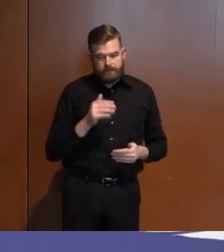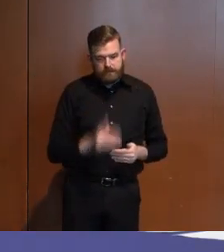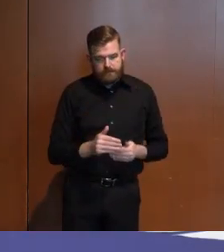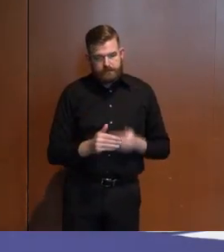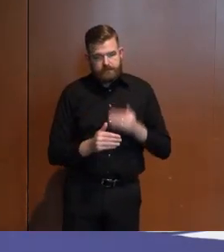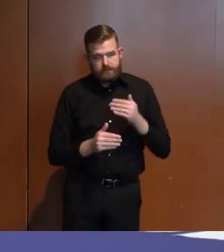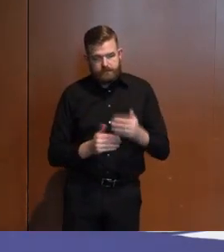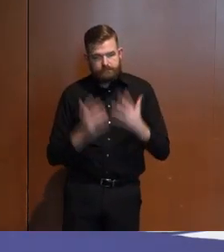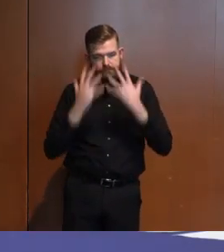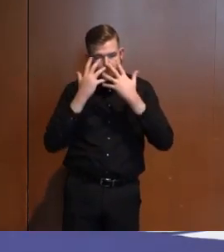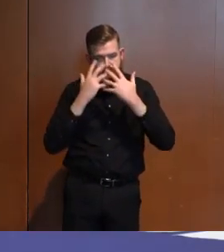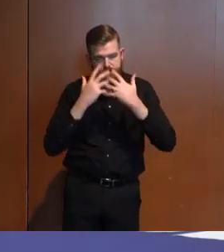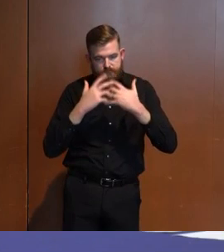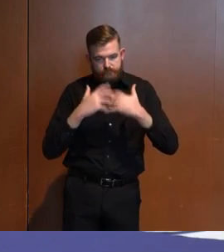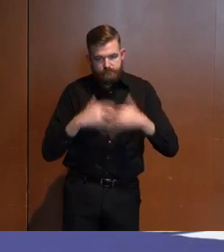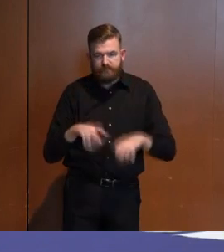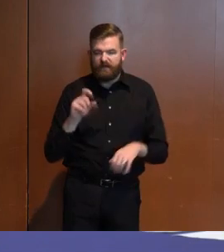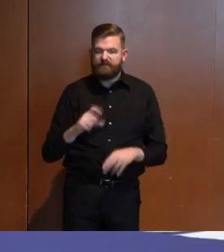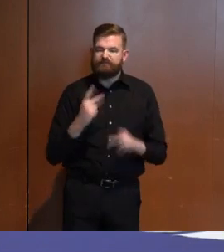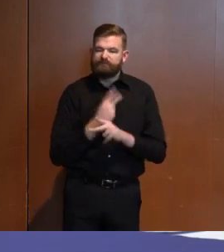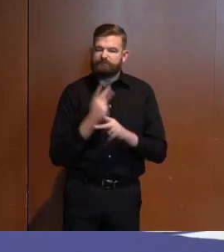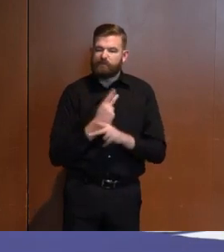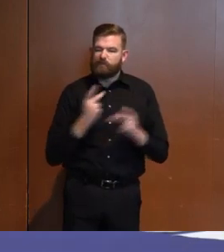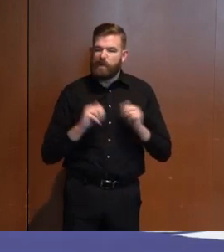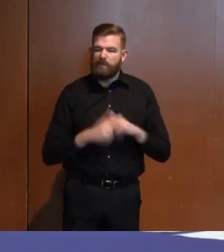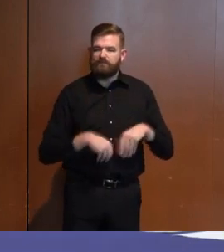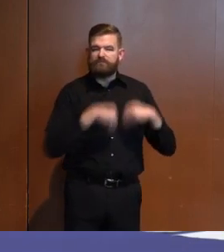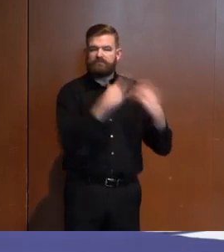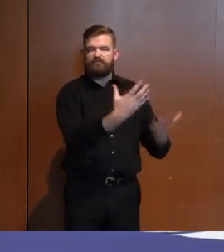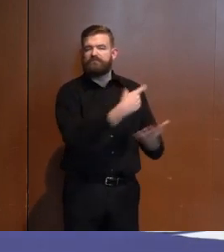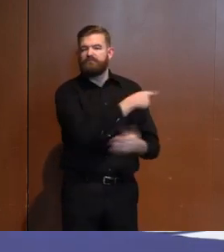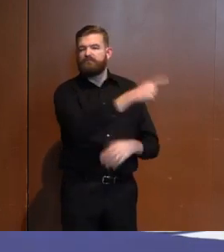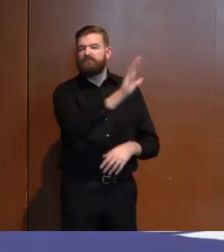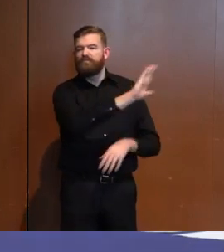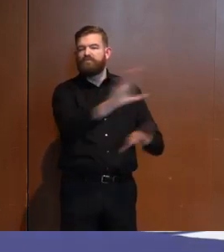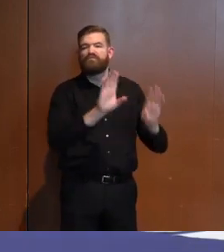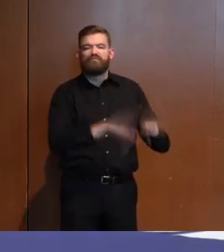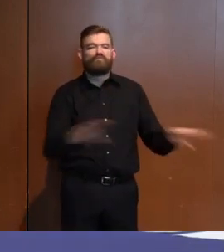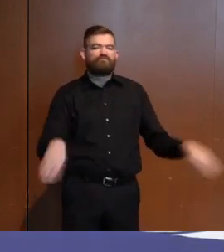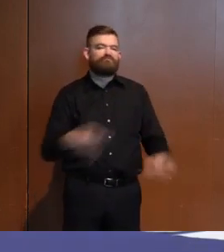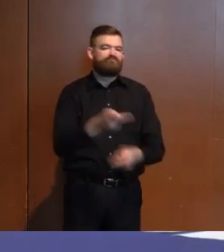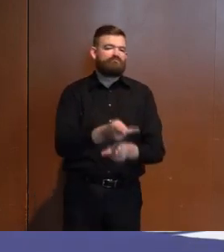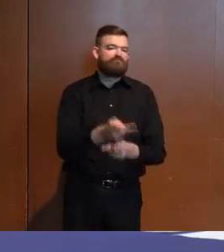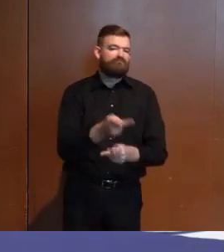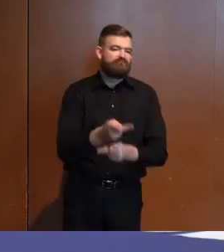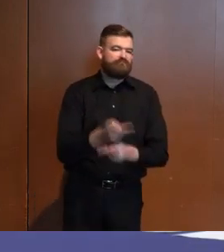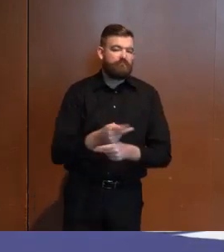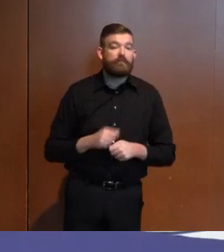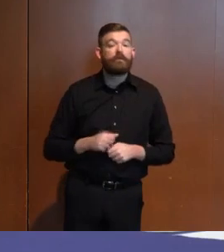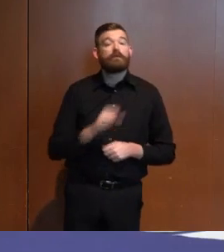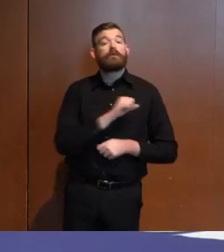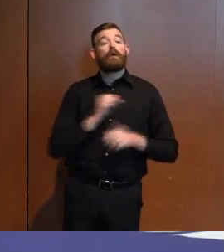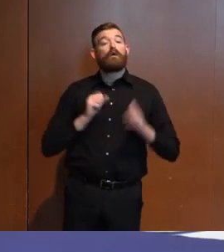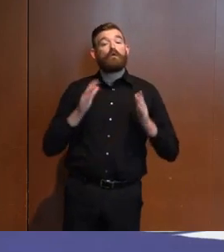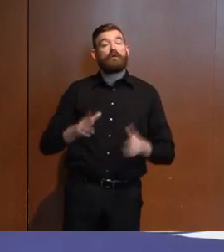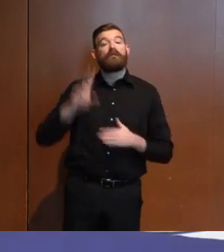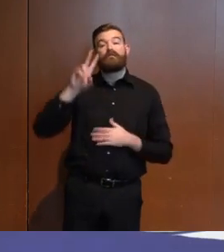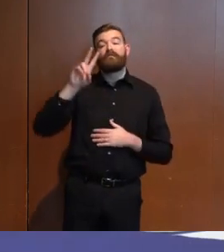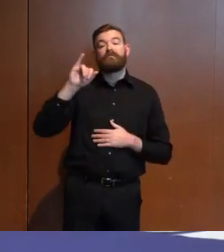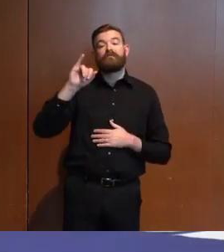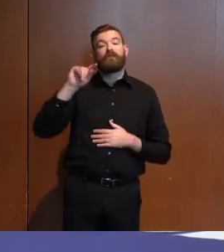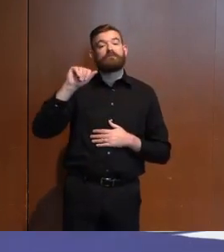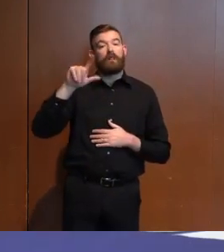this Saturday night, and his point and the healthcare point is, how can you treat 2-year-olds differently than you're